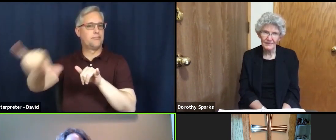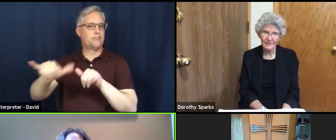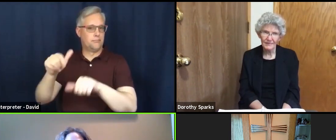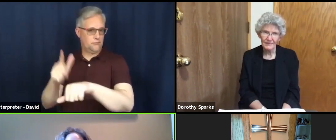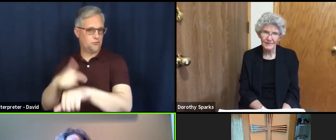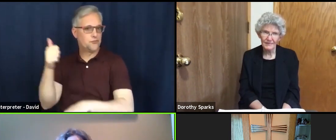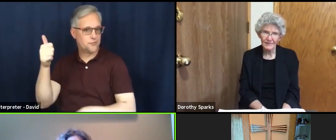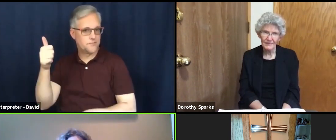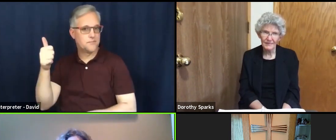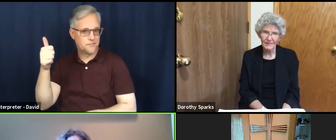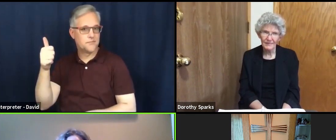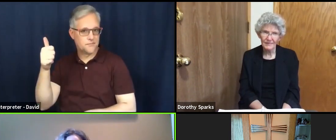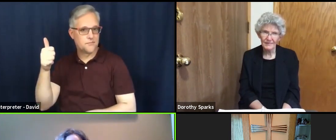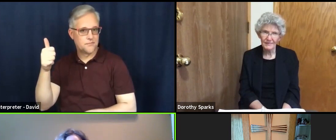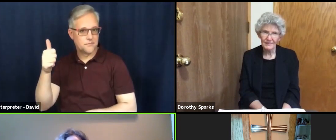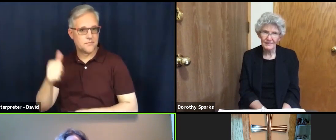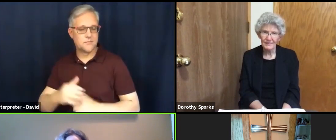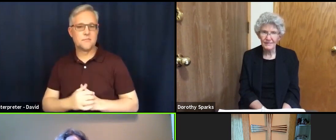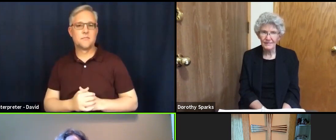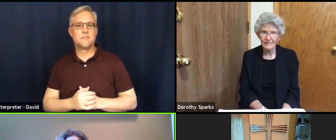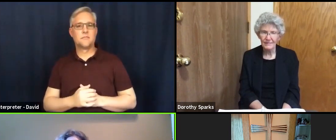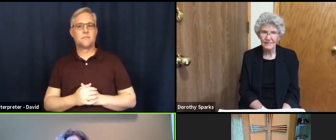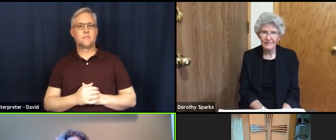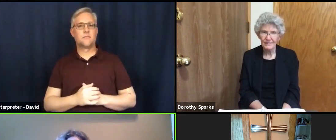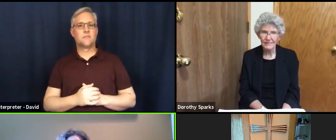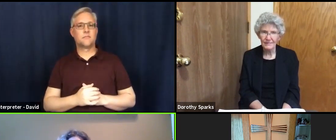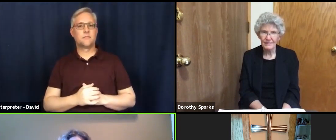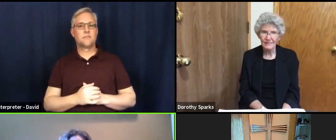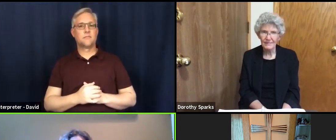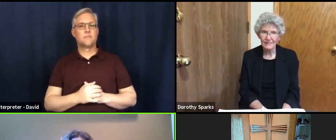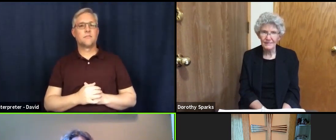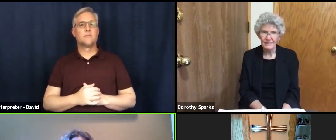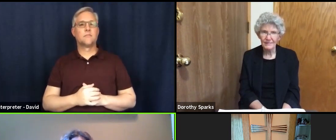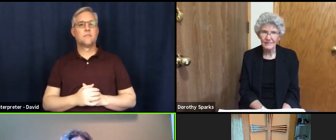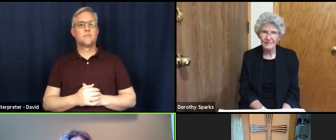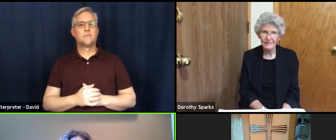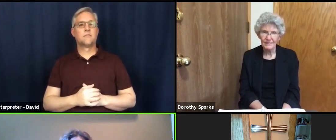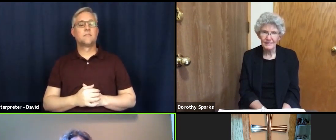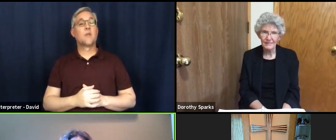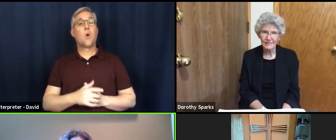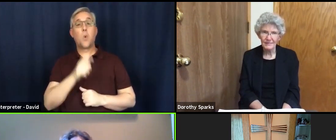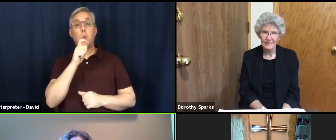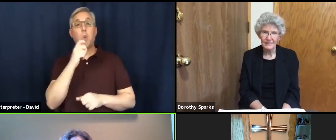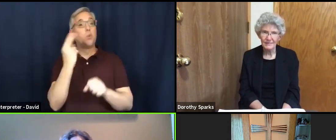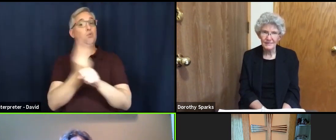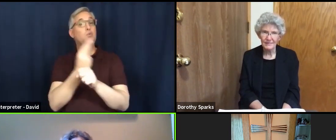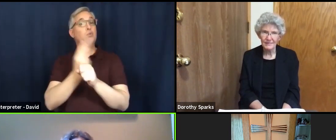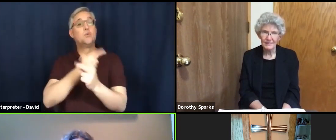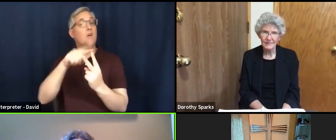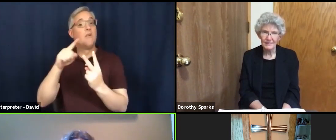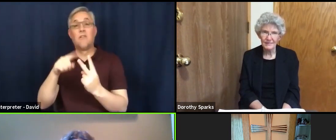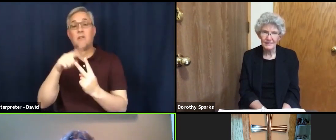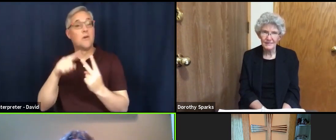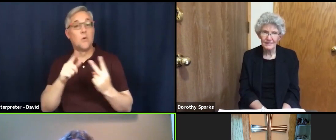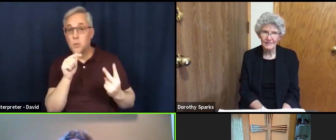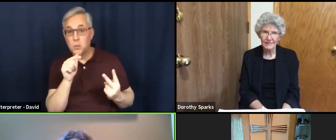Now, overall, white people tend to use powdered cocaine.